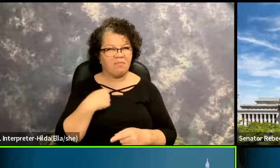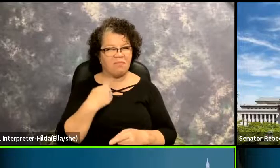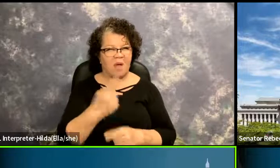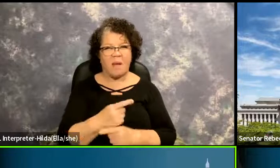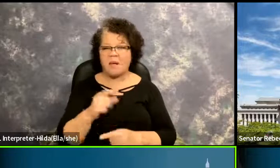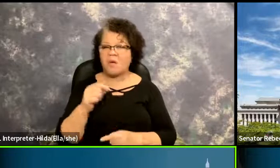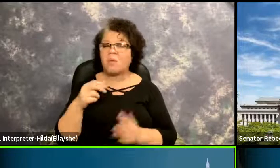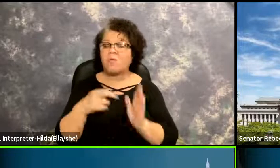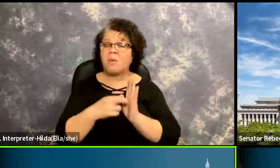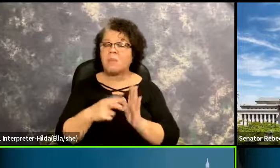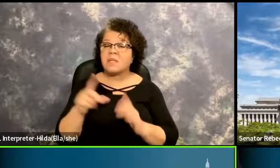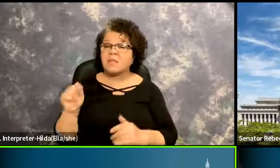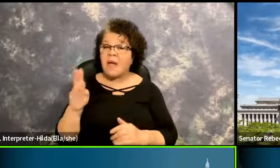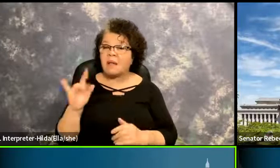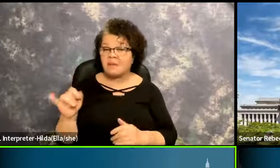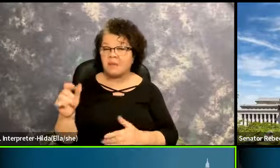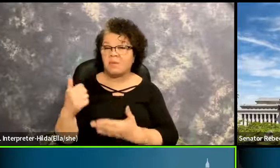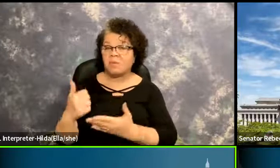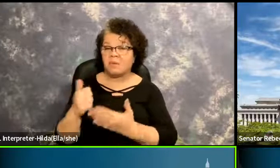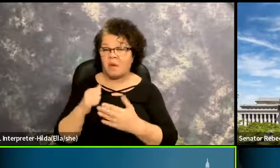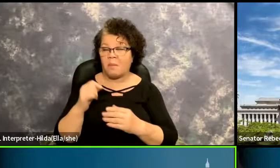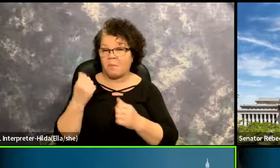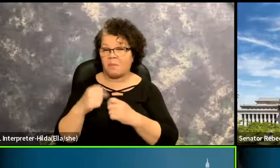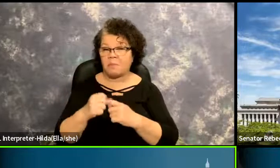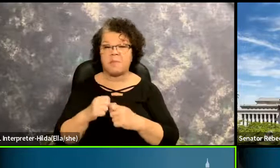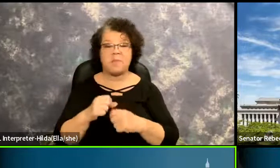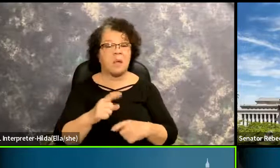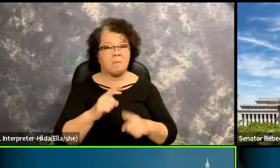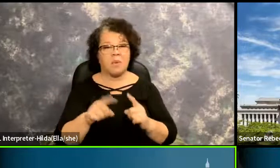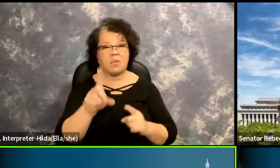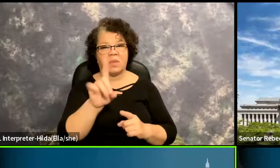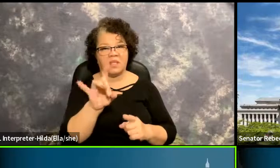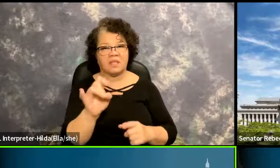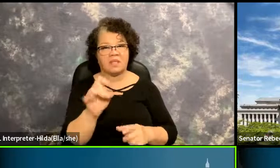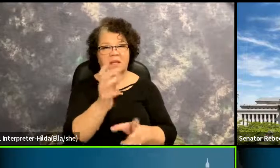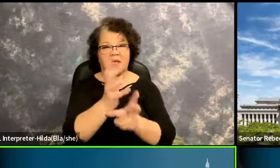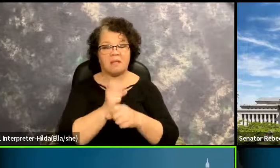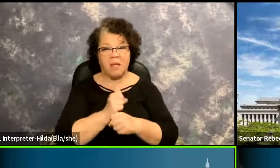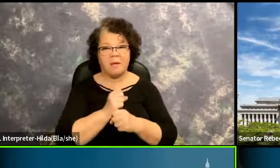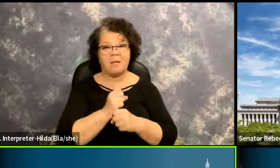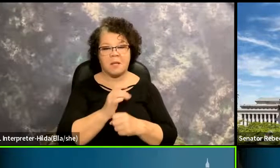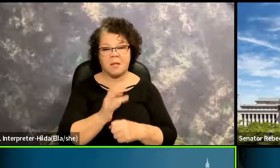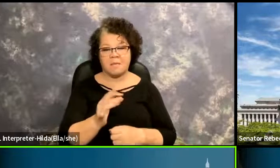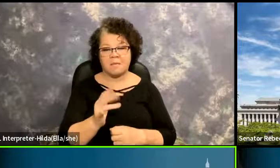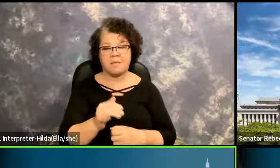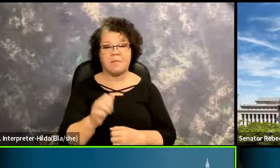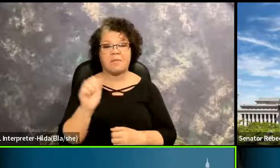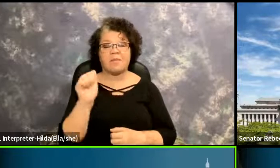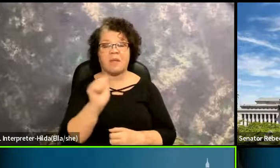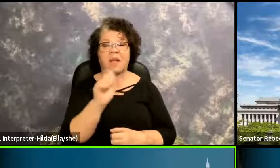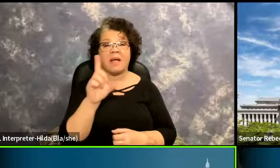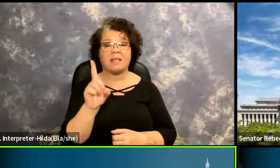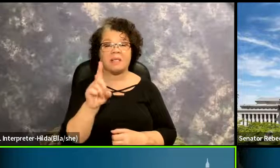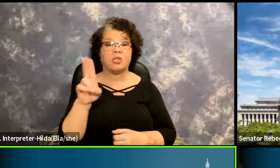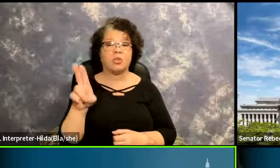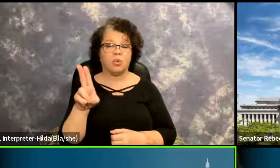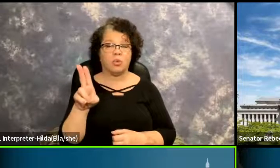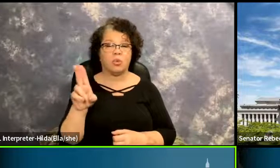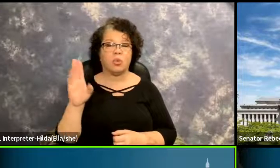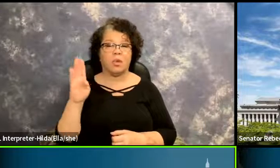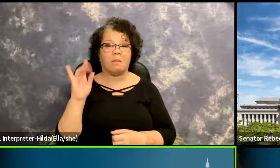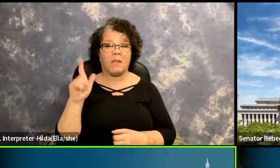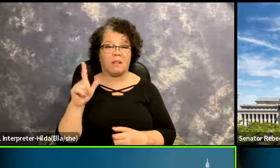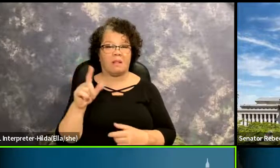correct my memory, but we did get the ADU bill off the